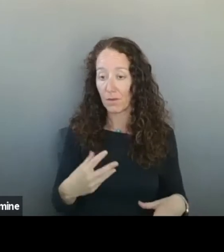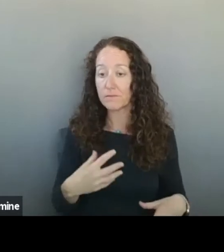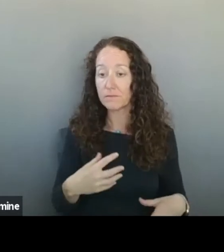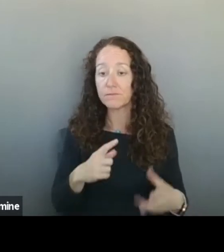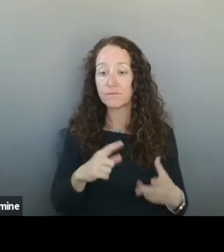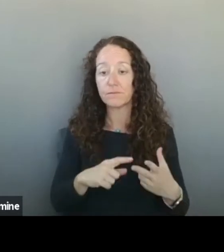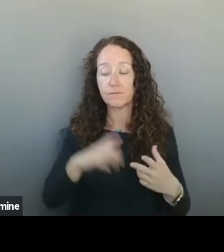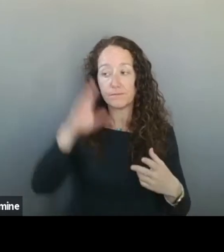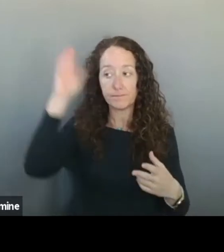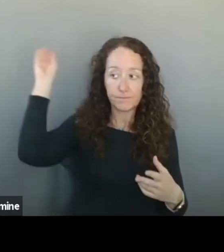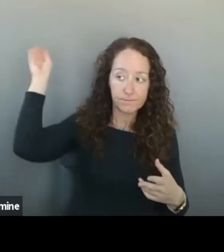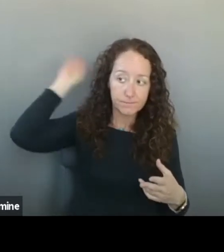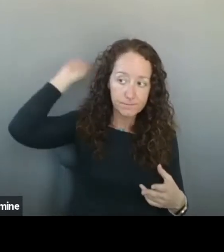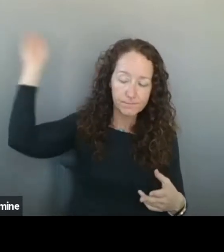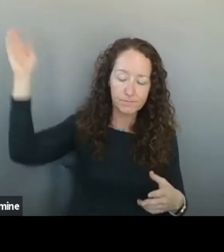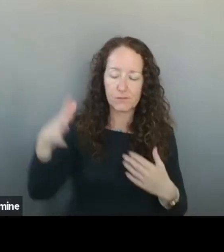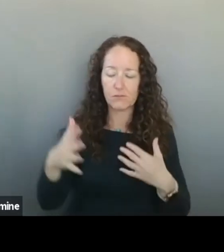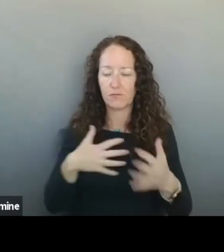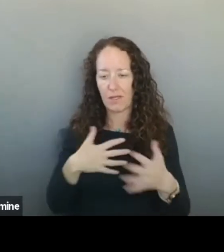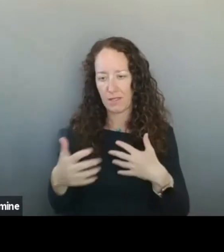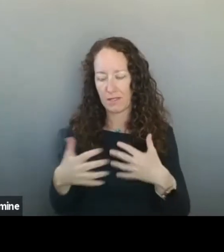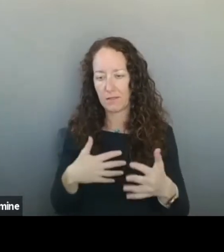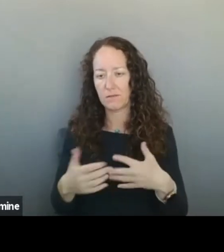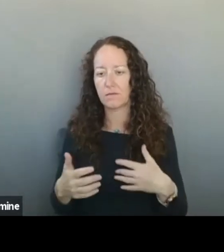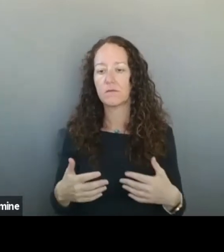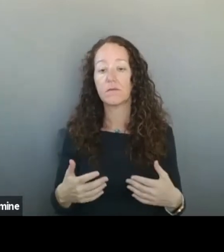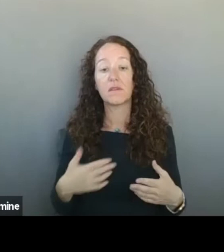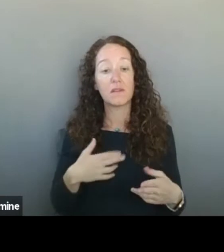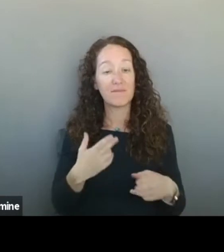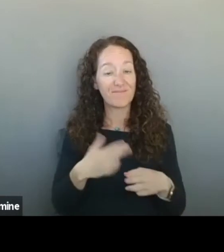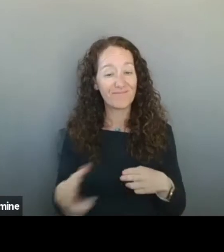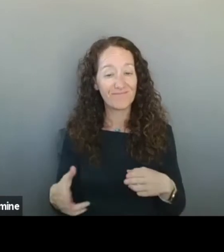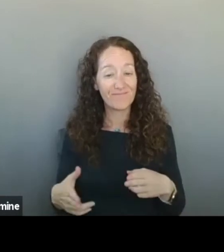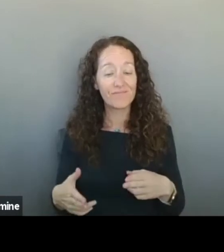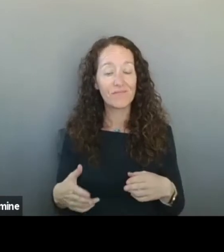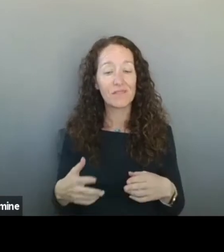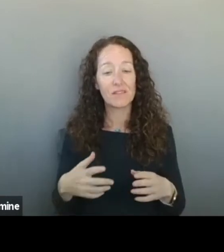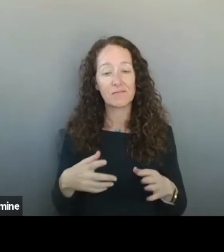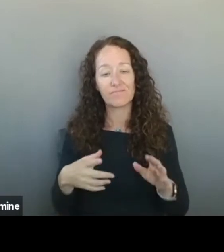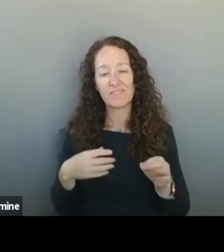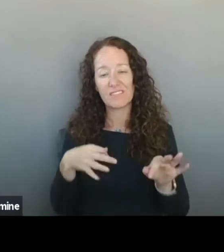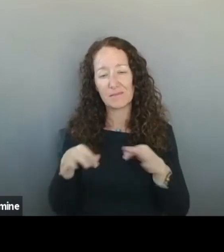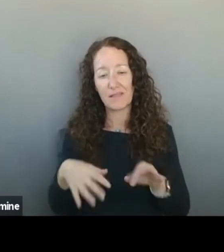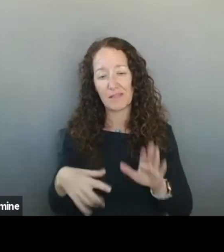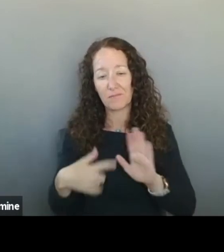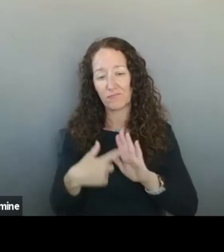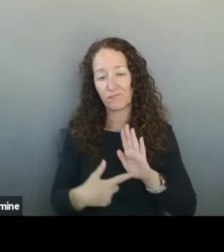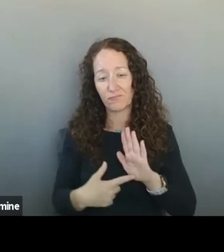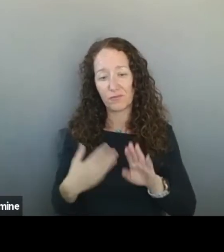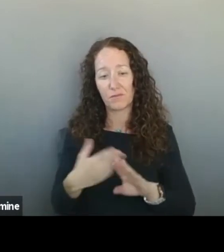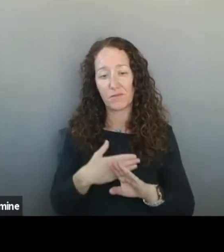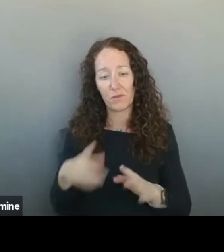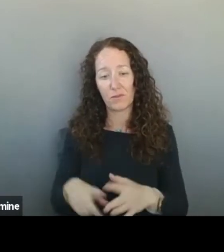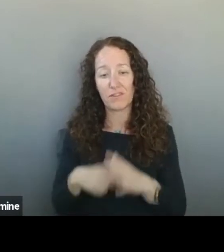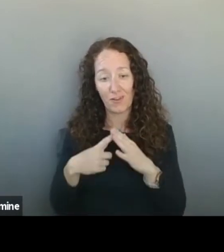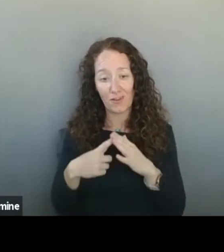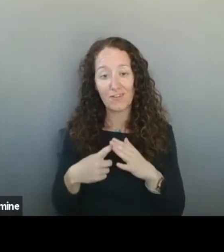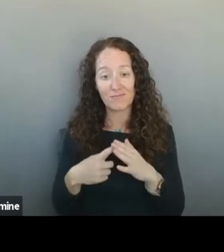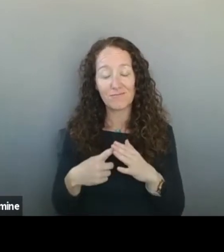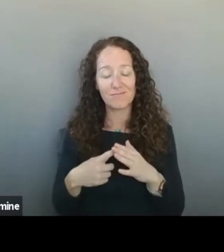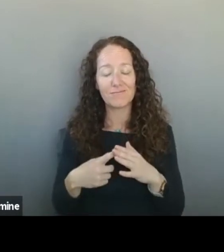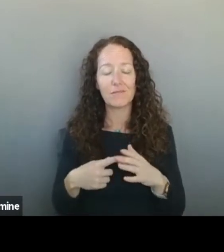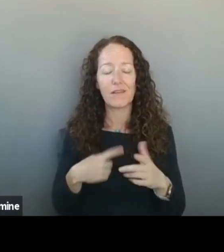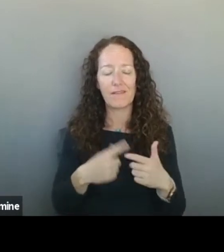wall unit. I'm actually just going to do a quick bit of housekeeping before we kick off and I get to introduce